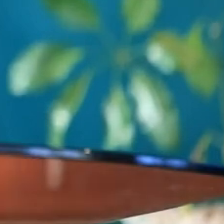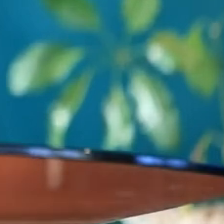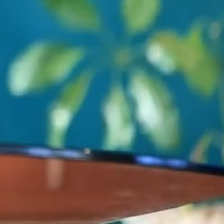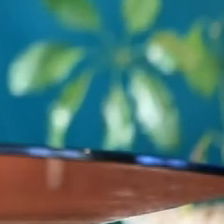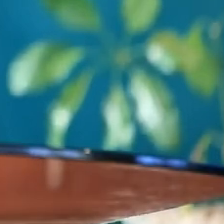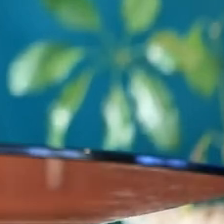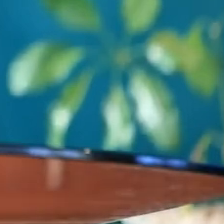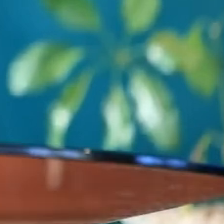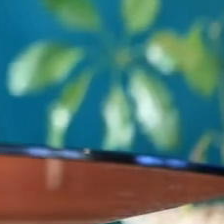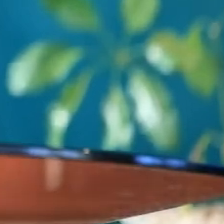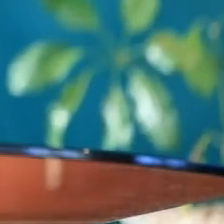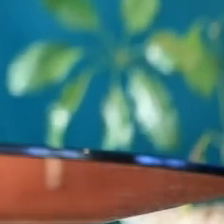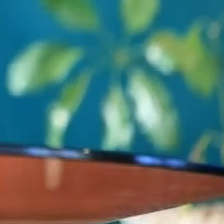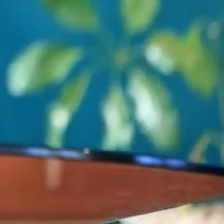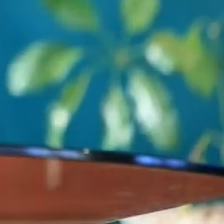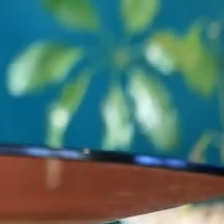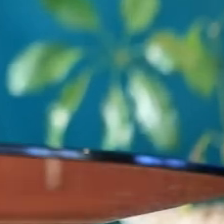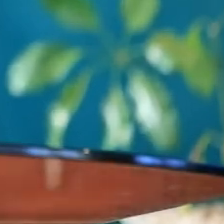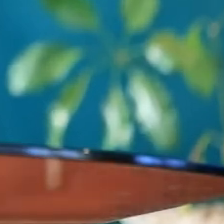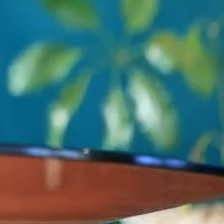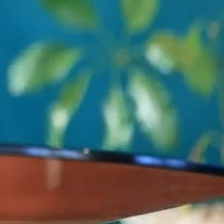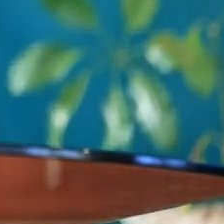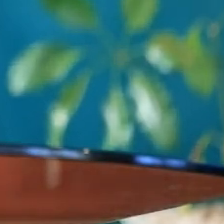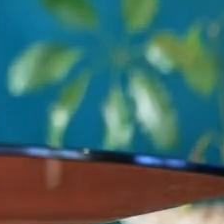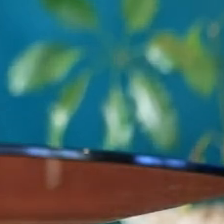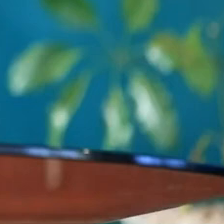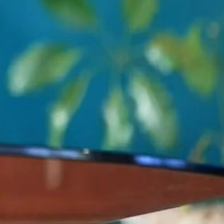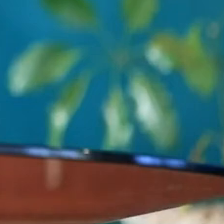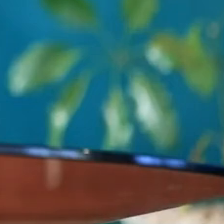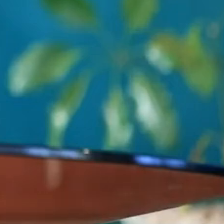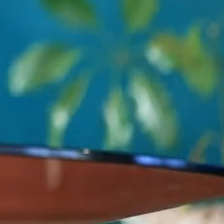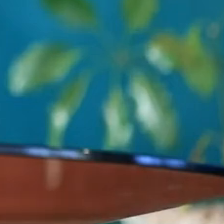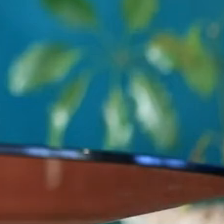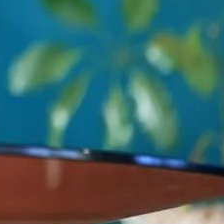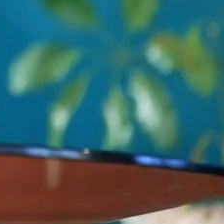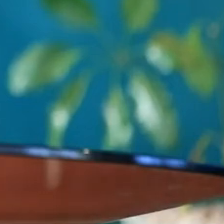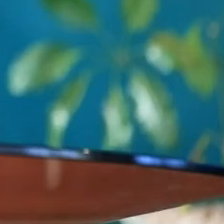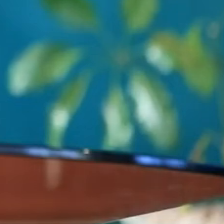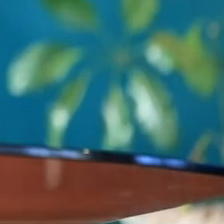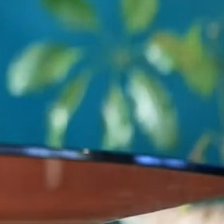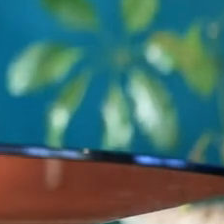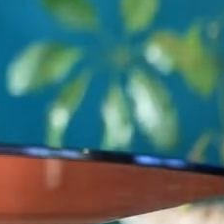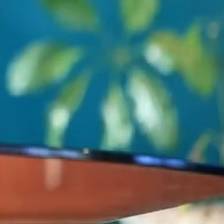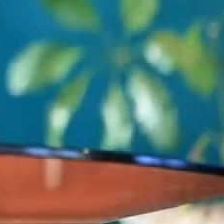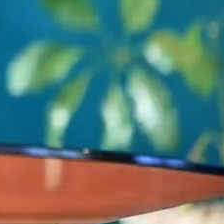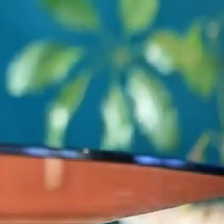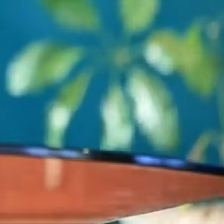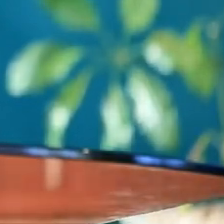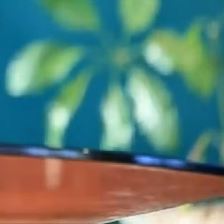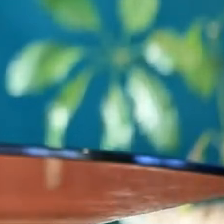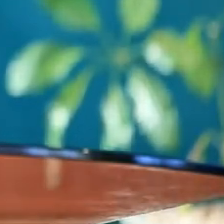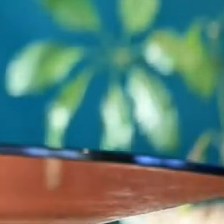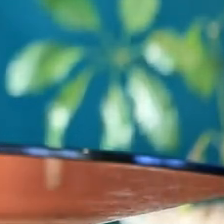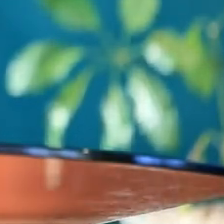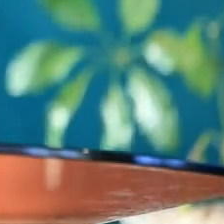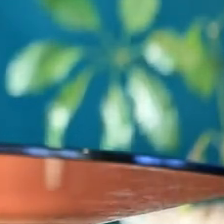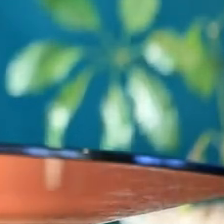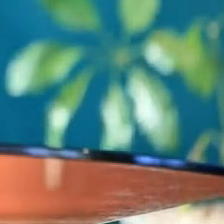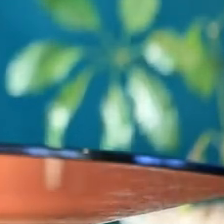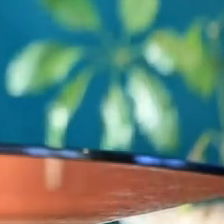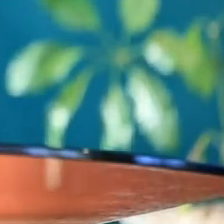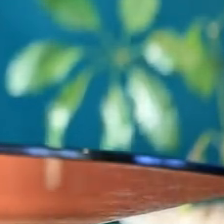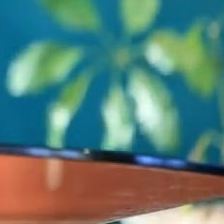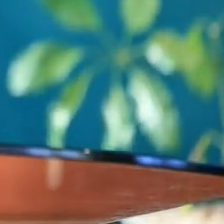not about how much money you have and how much of a Christian you are. It is something that you are carrying in your